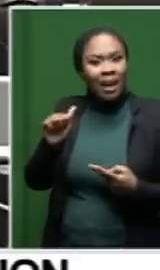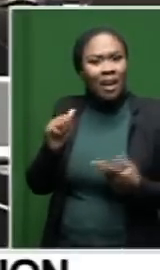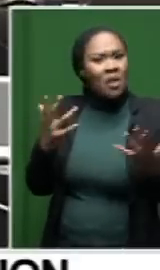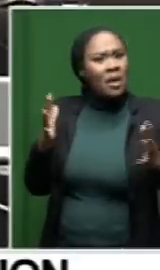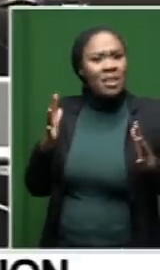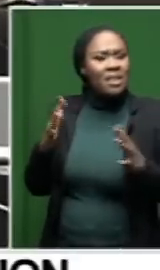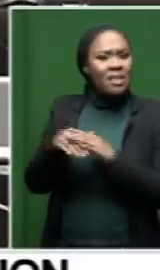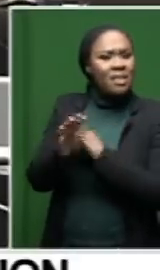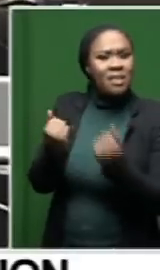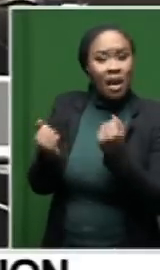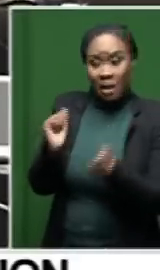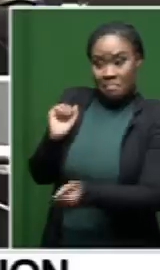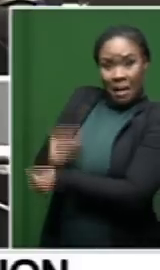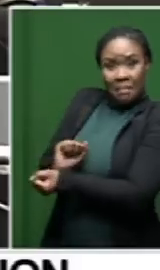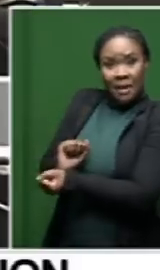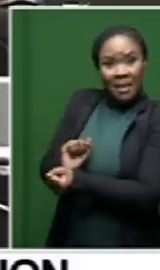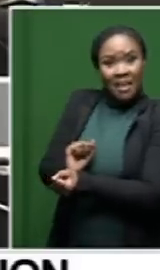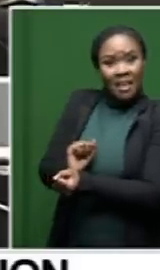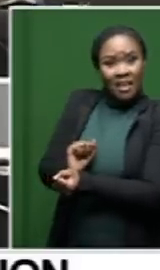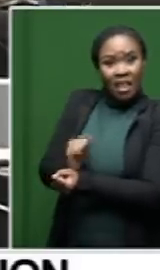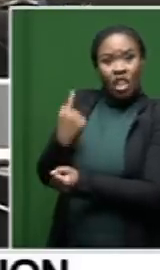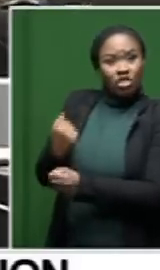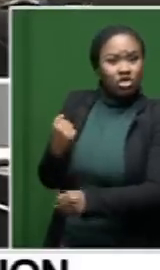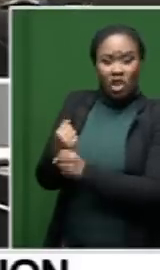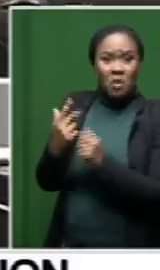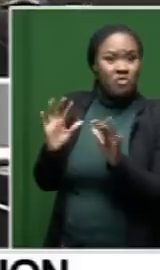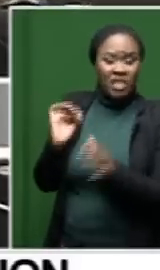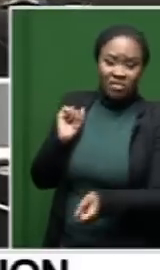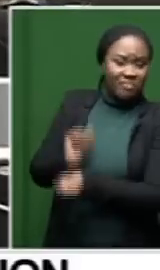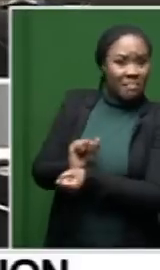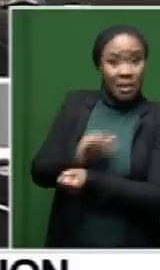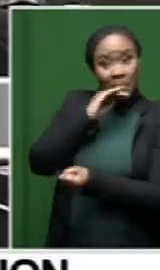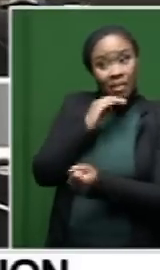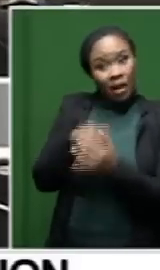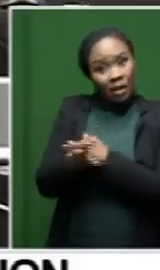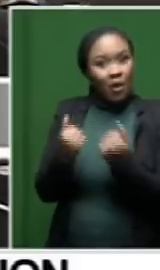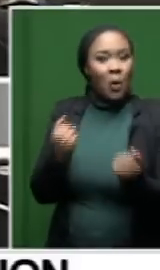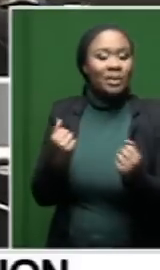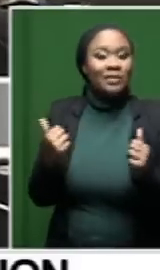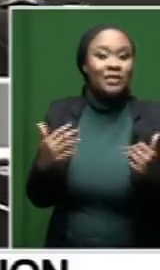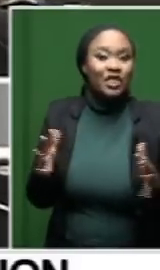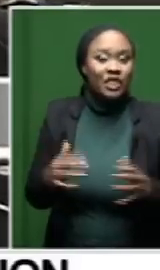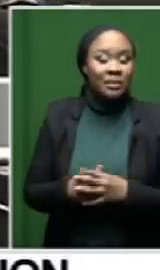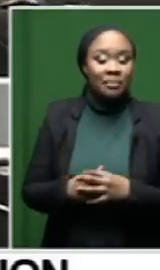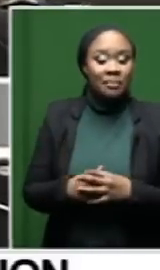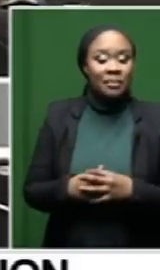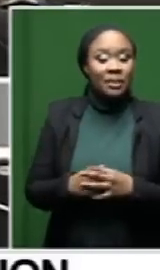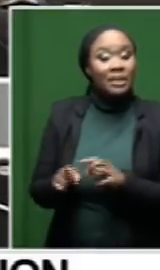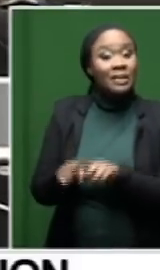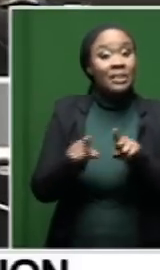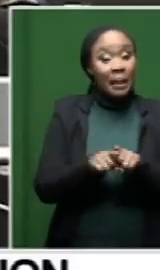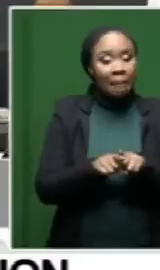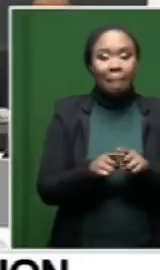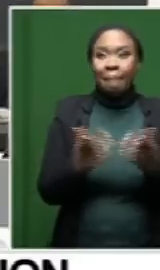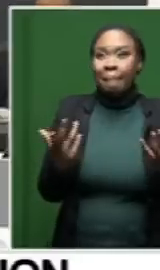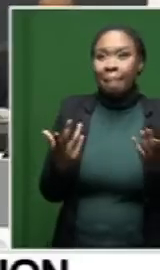commenced. Arrests were effected during the course of last year. And there should be prosecutions quite soon in relation to clear-cut